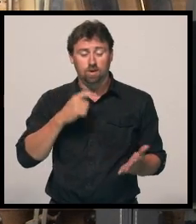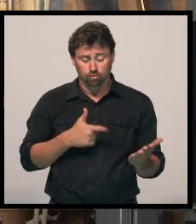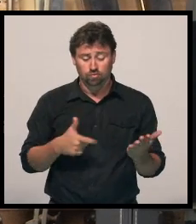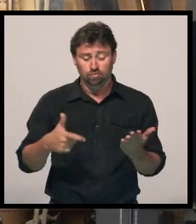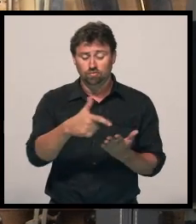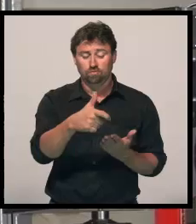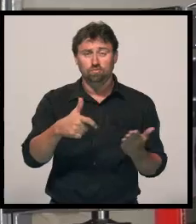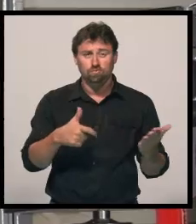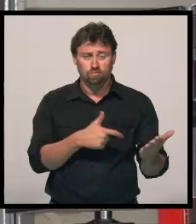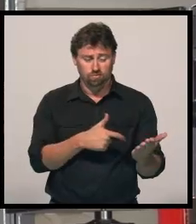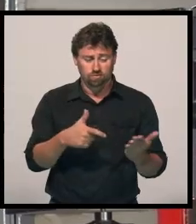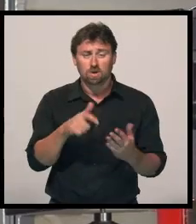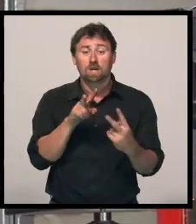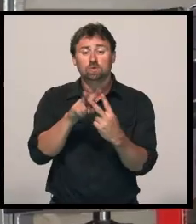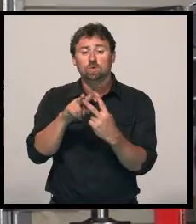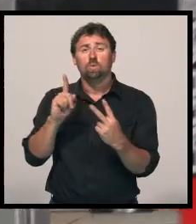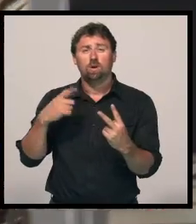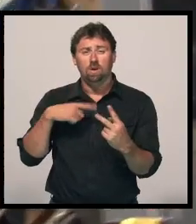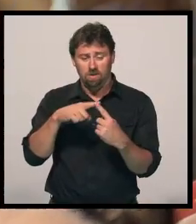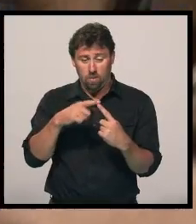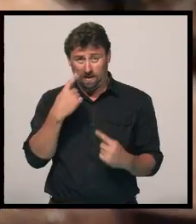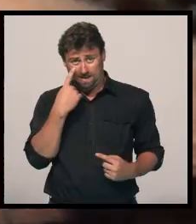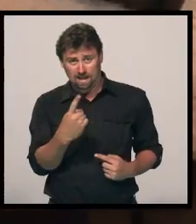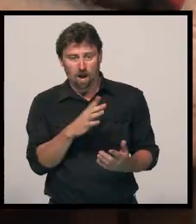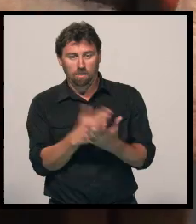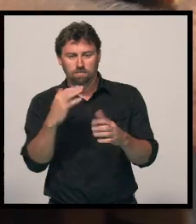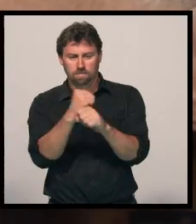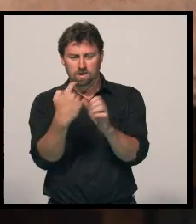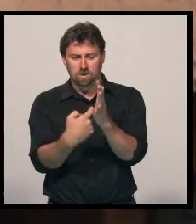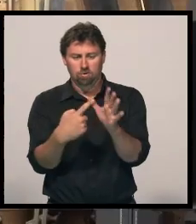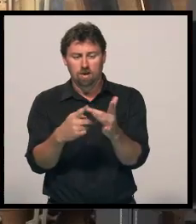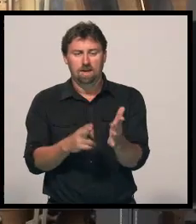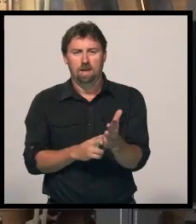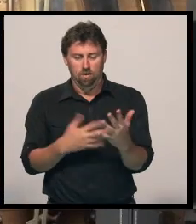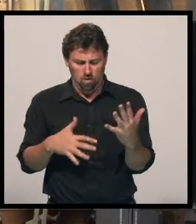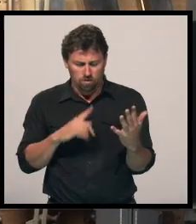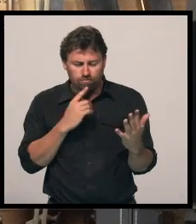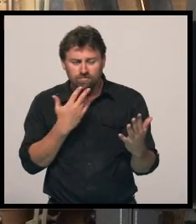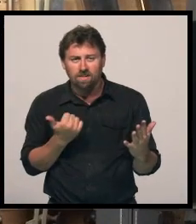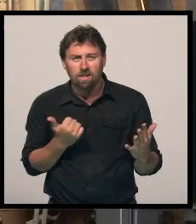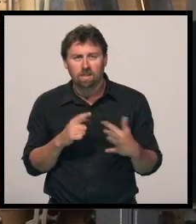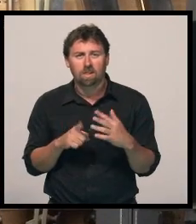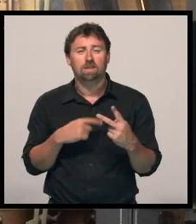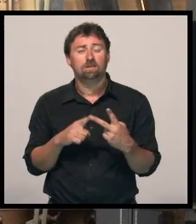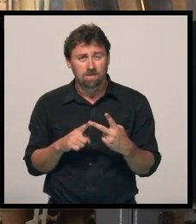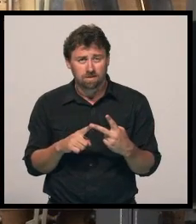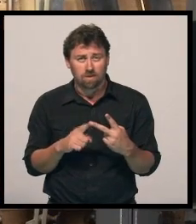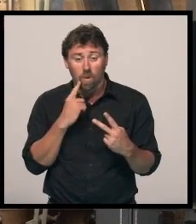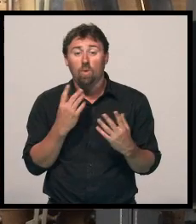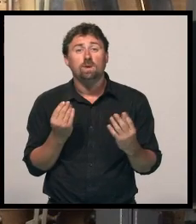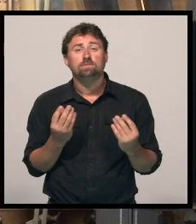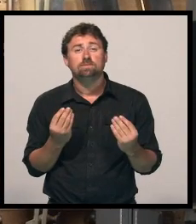One, you actually get to see what the grain looks like, which is pretty extraordinary. And two, as soon as you wet